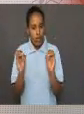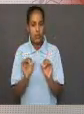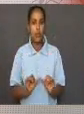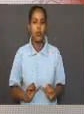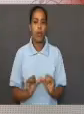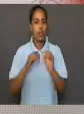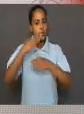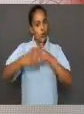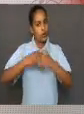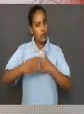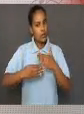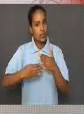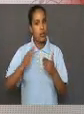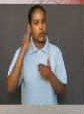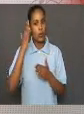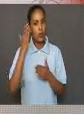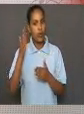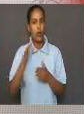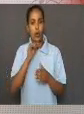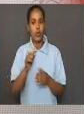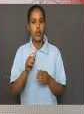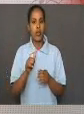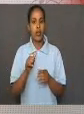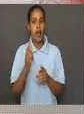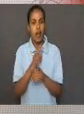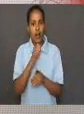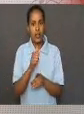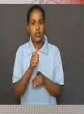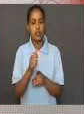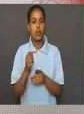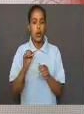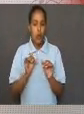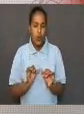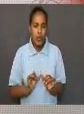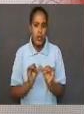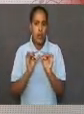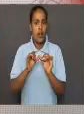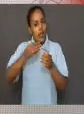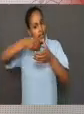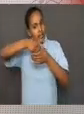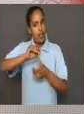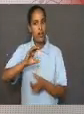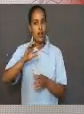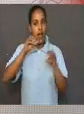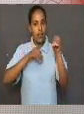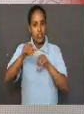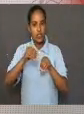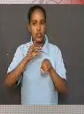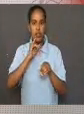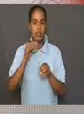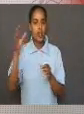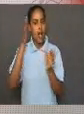Non-spontaneous processes will not occur unless continuous external action